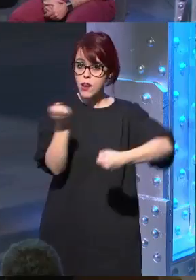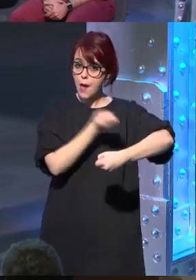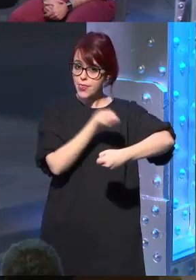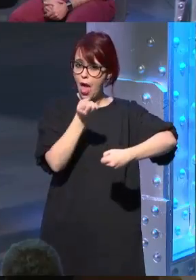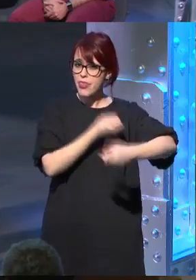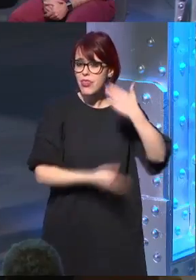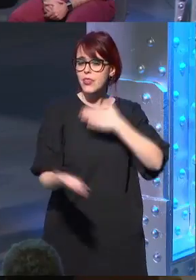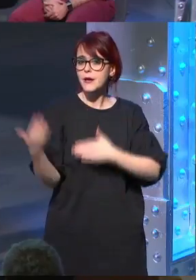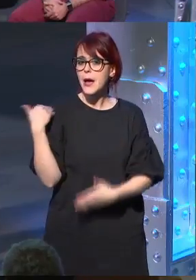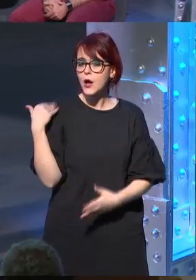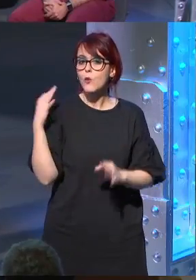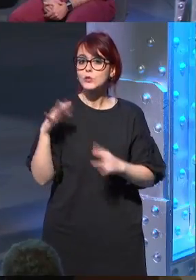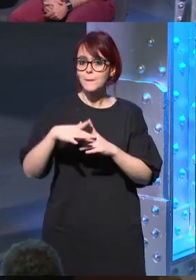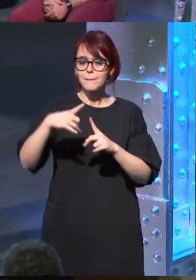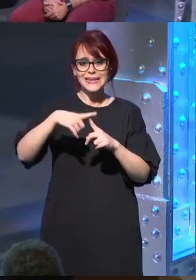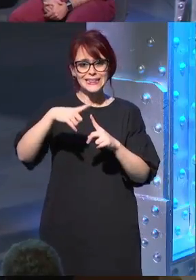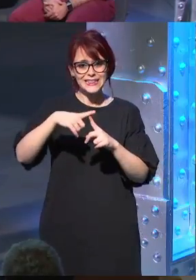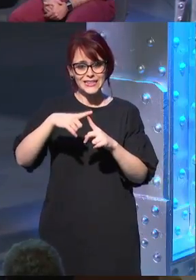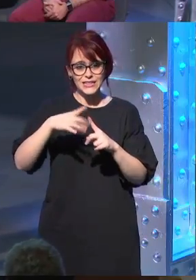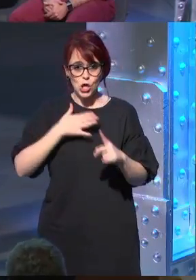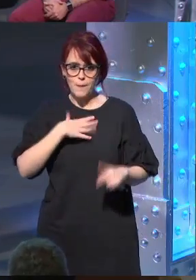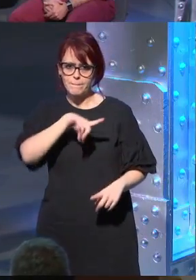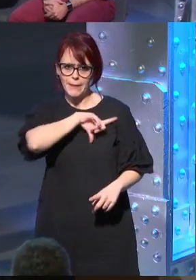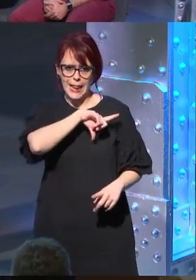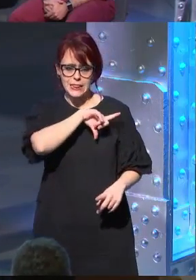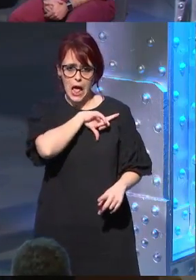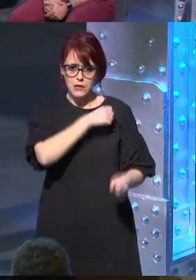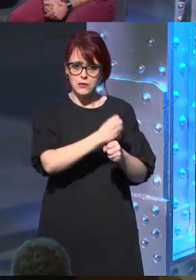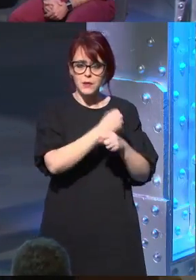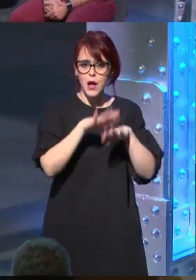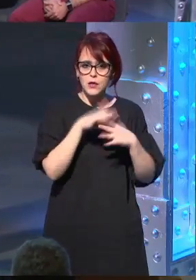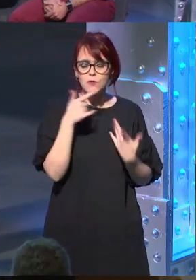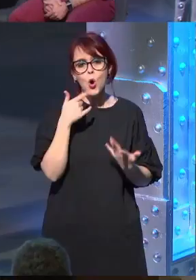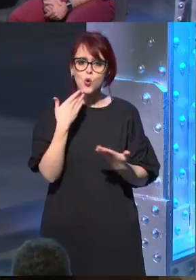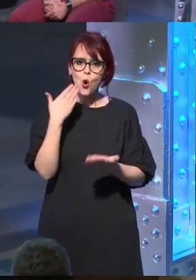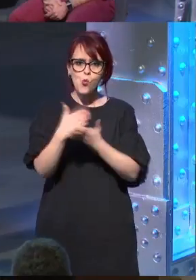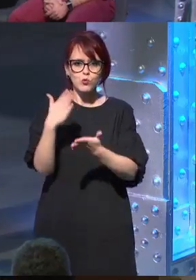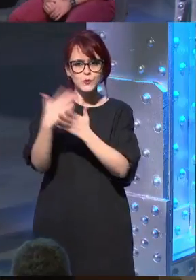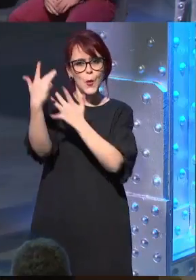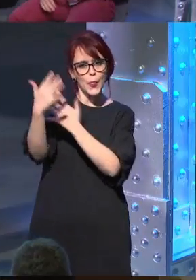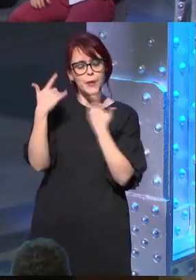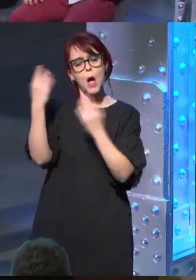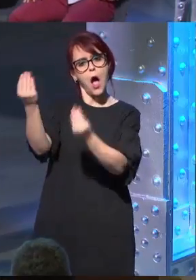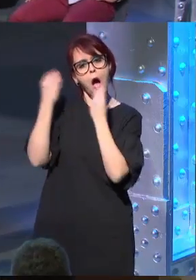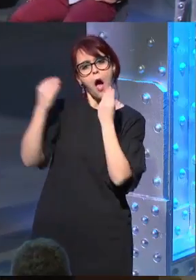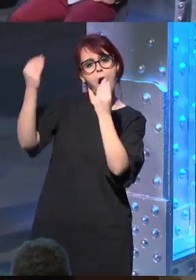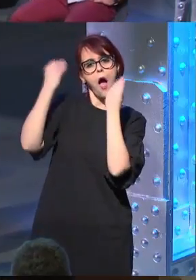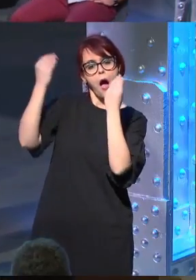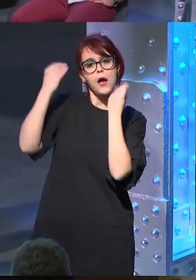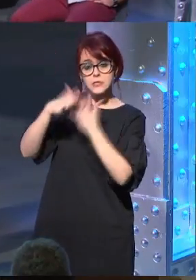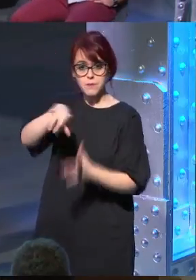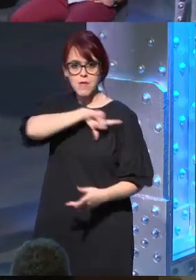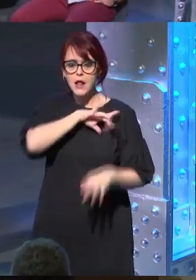but over Christmas or before Christmas, my uncle, he is